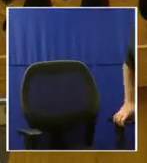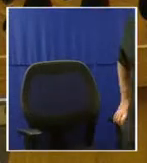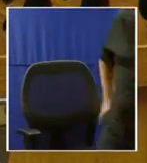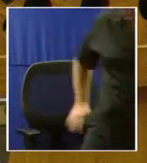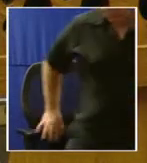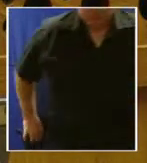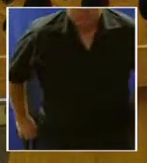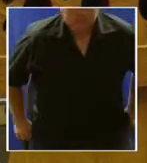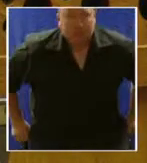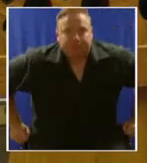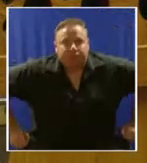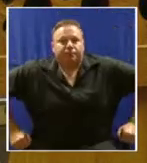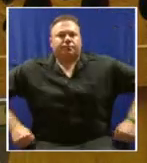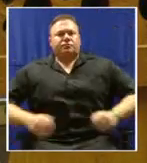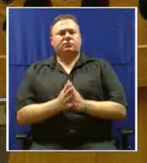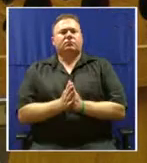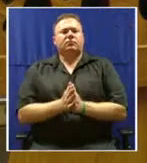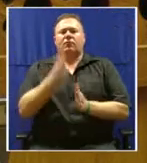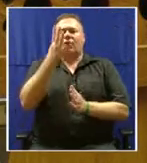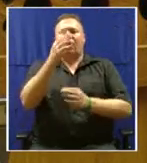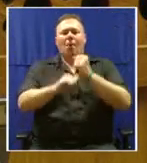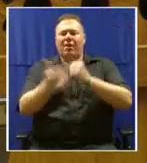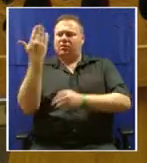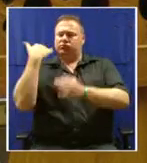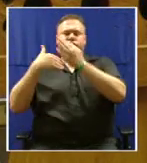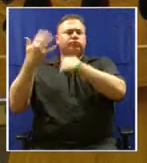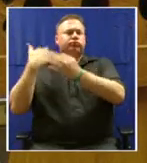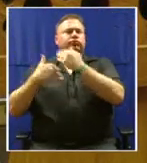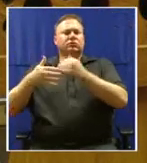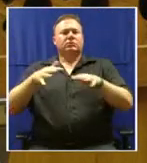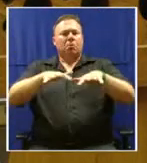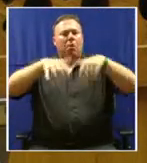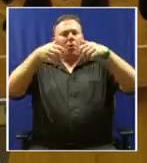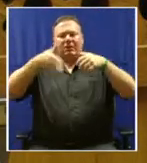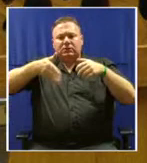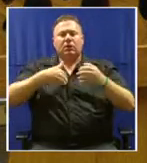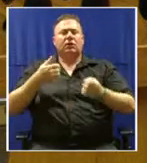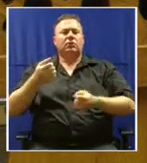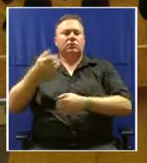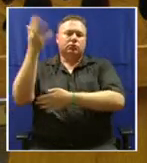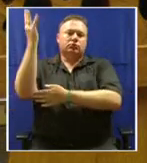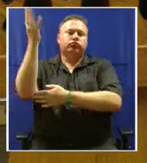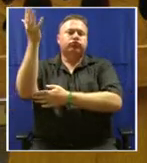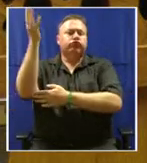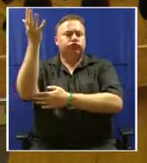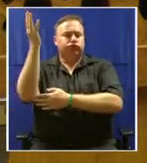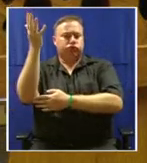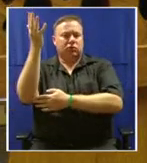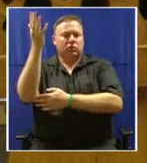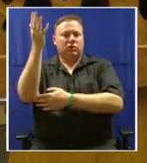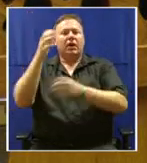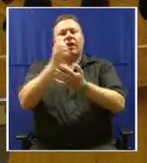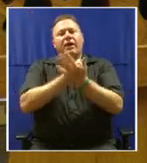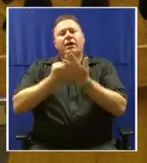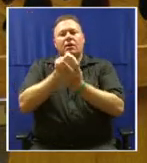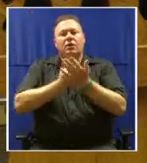before the joint sitting of this parliament to present to the nation the Economic Reconstruction and Recovery